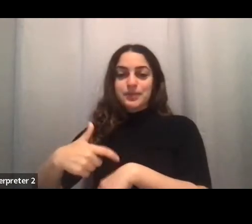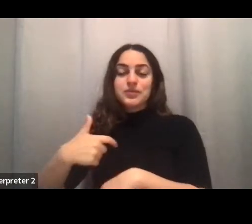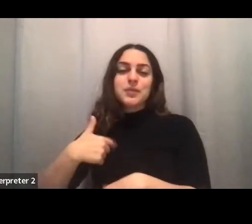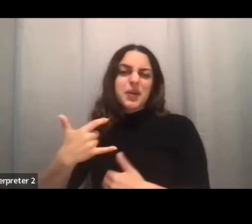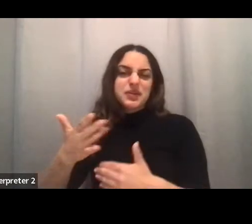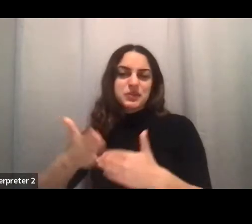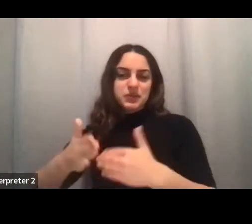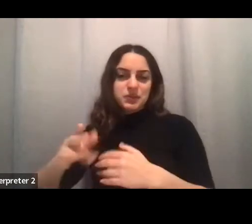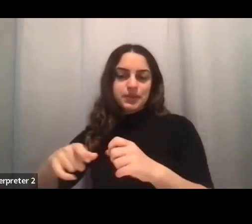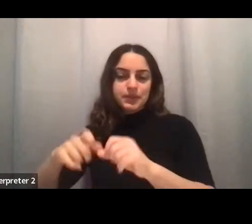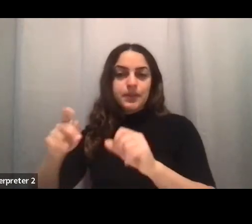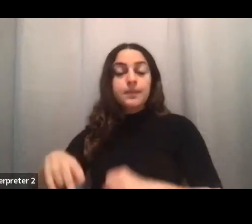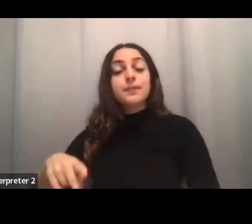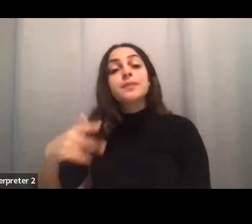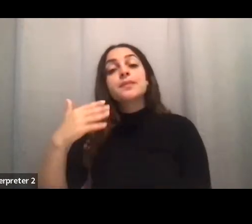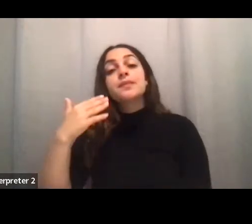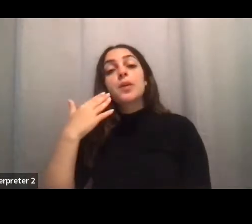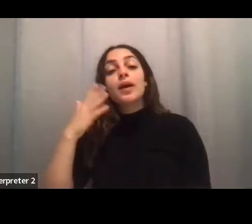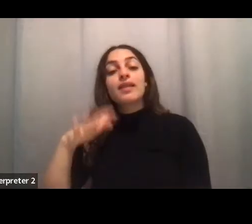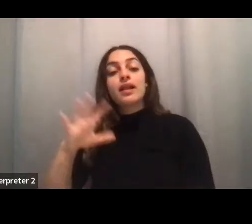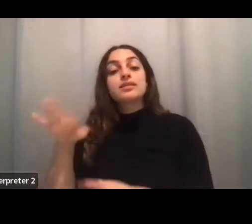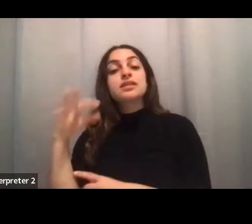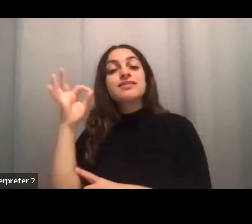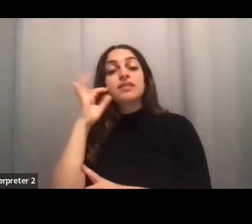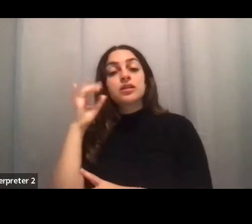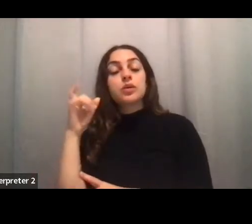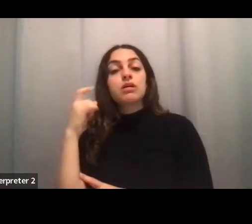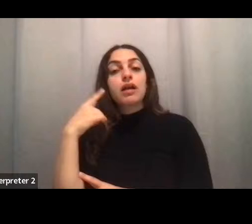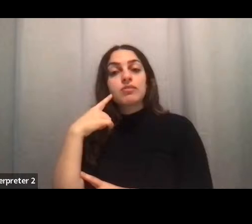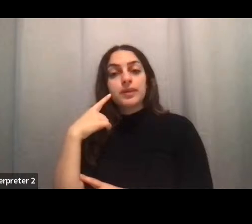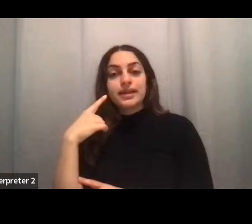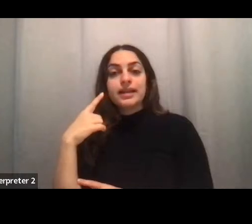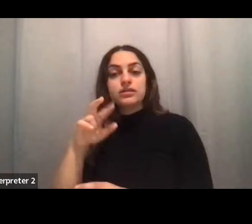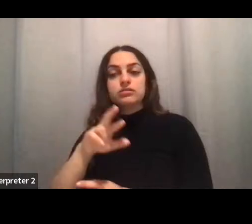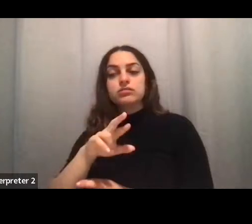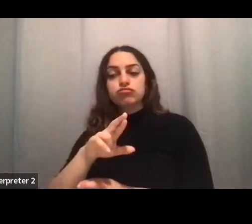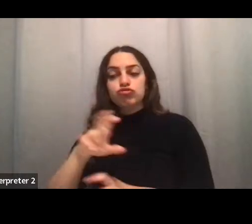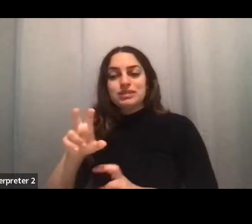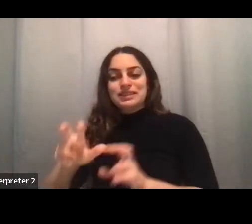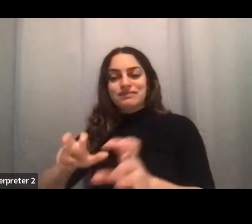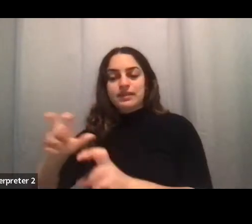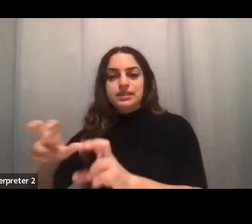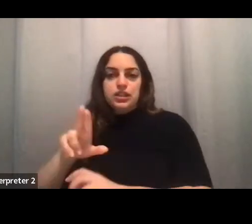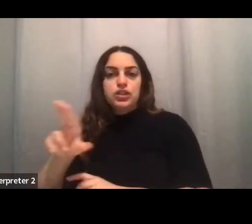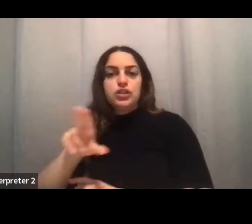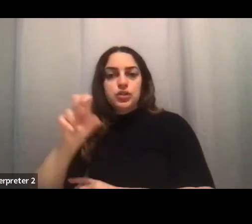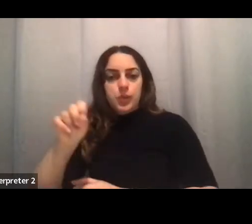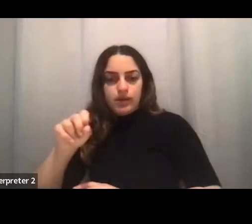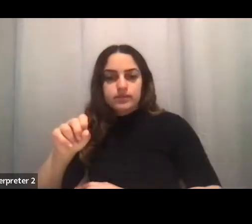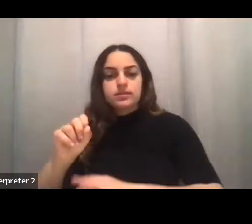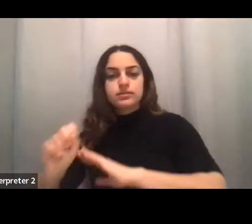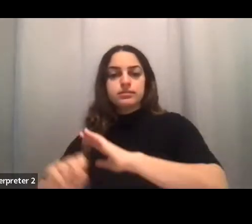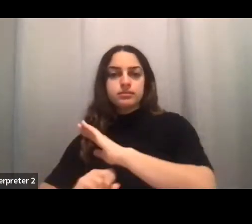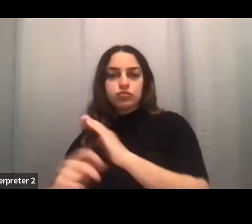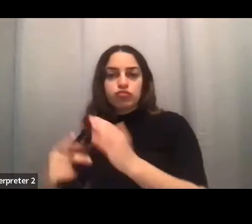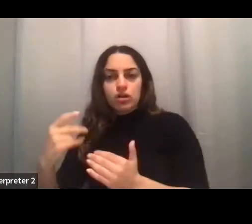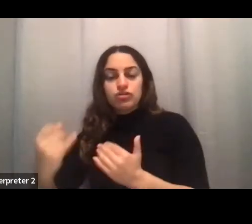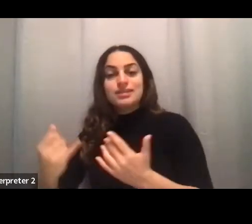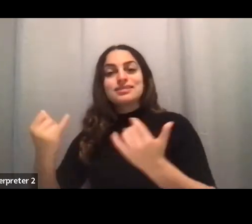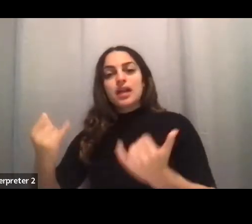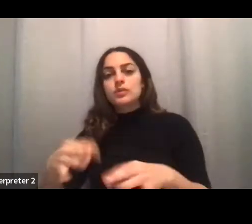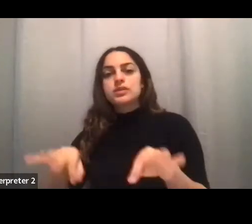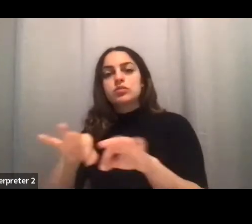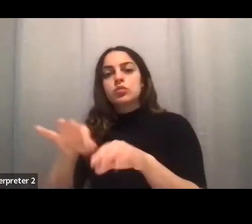by noting that as the federal government is substantially reinvesting in u.s infrastructure projects now is an important time to revisit the